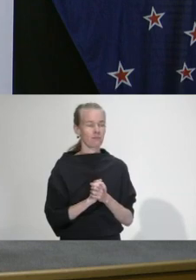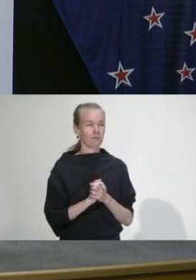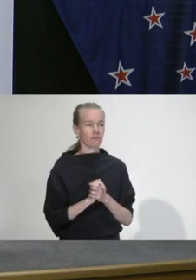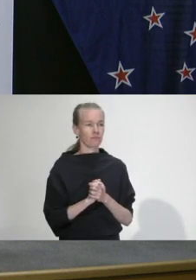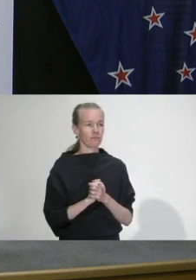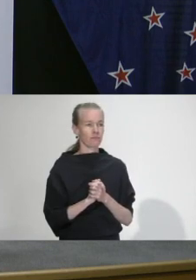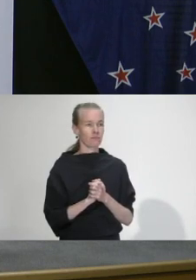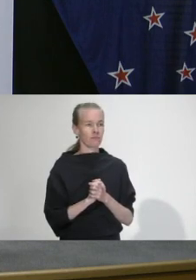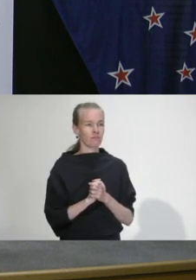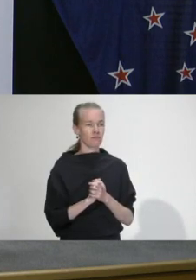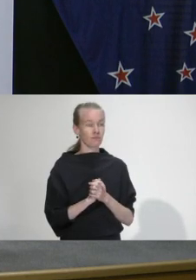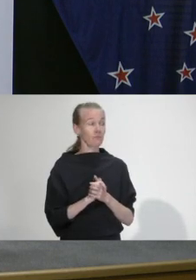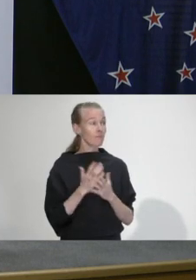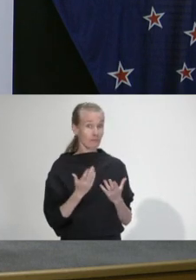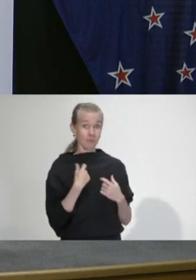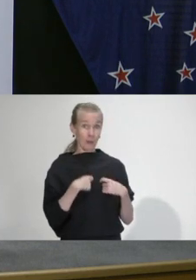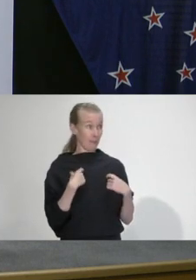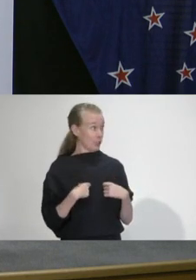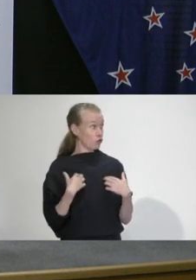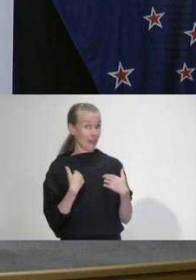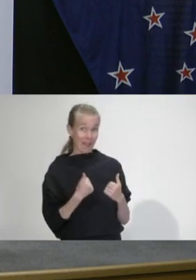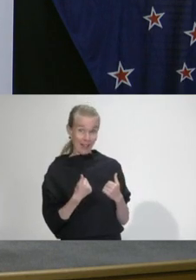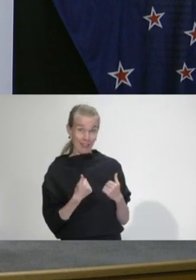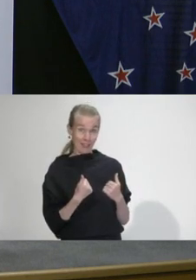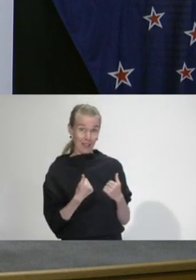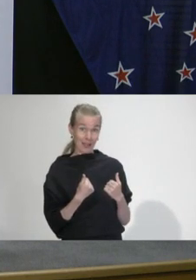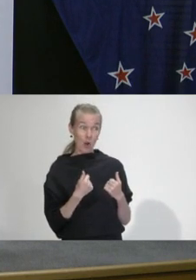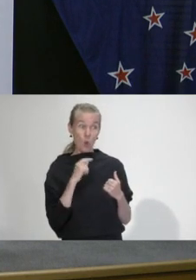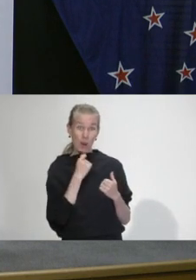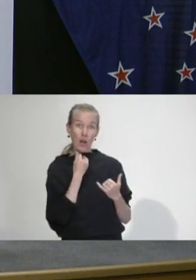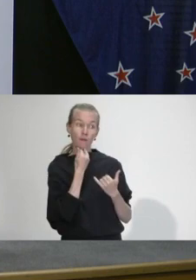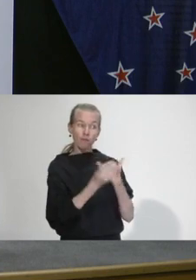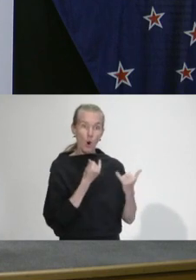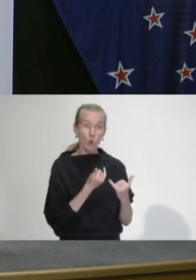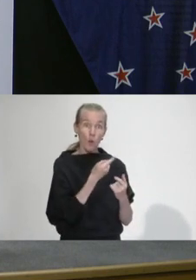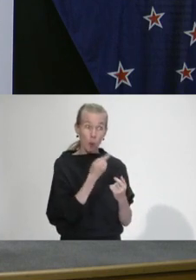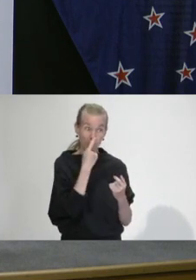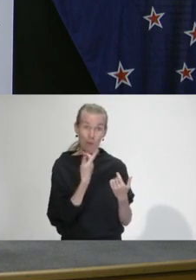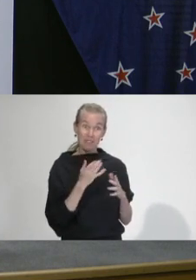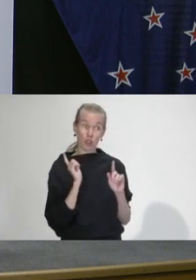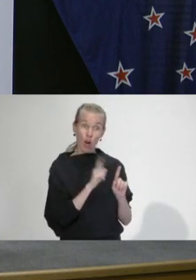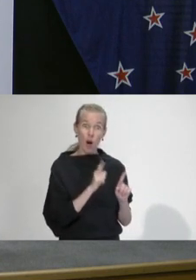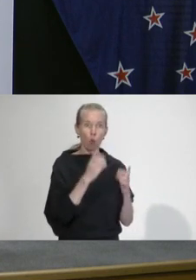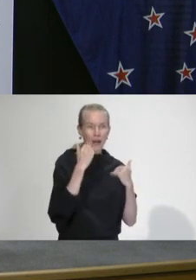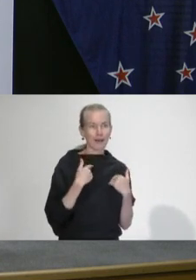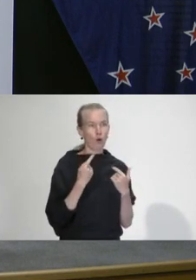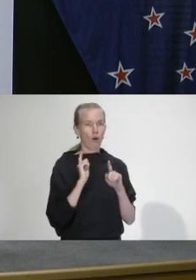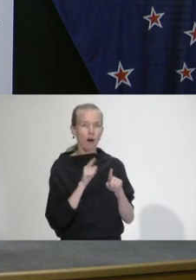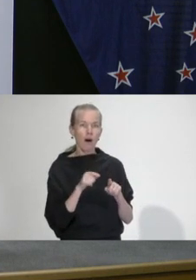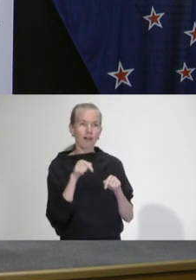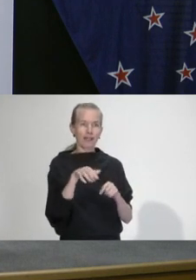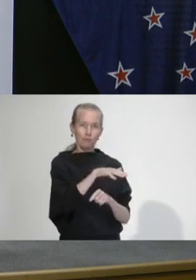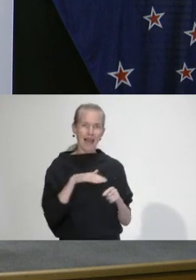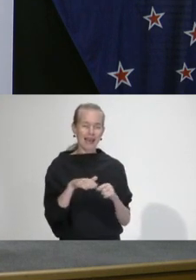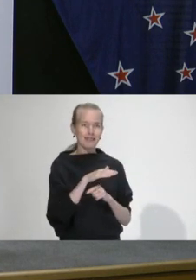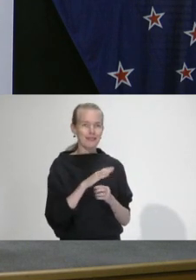phone call from the Ministry of Health, and so if they're affected, they know. Stocks of PPE, and if so, why are Waikato hospital staff saying